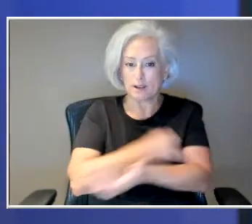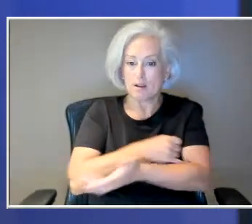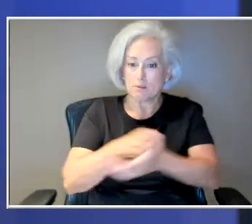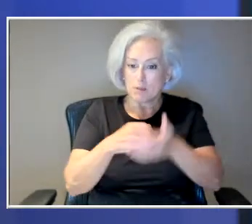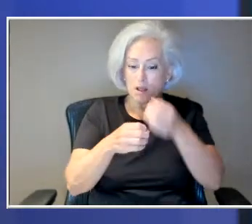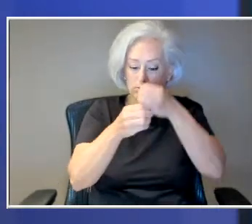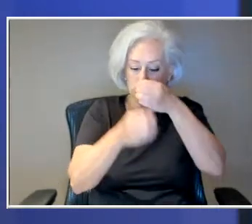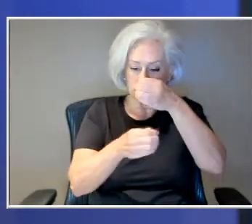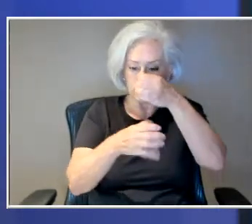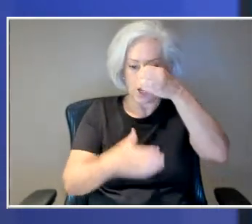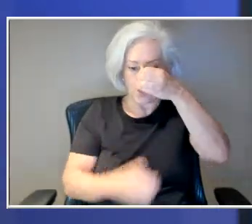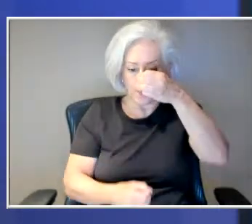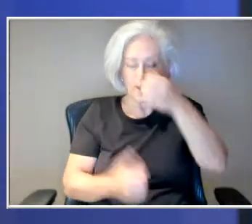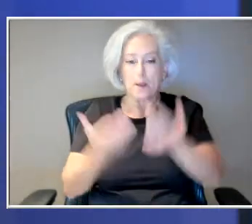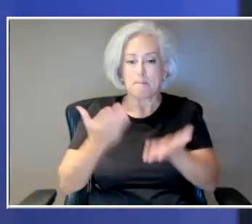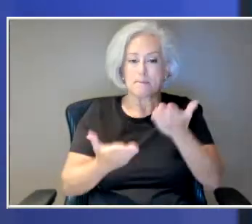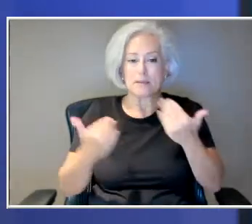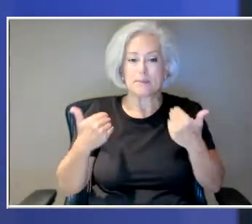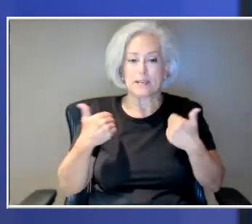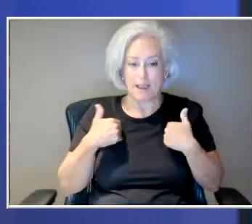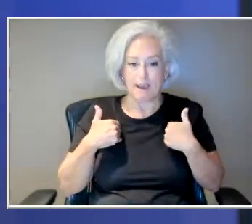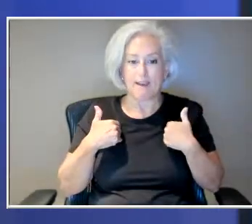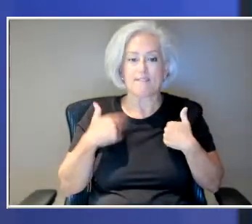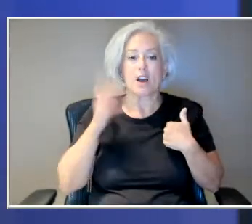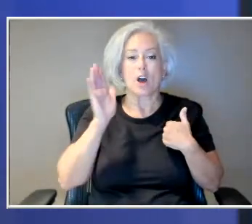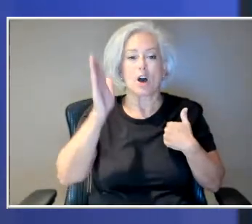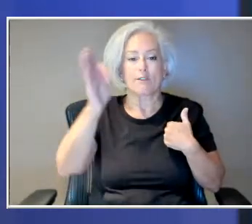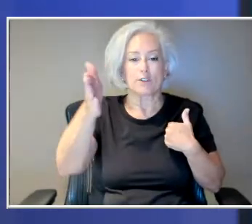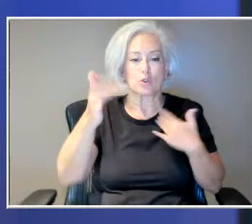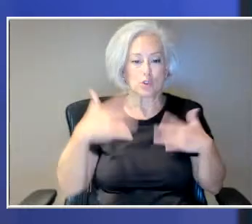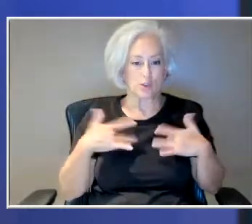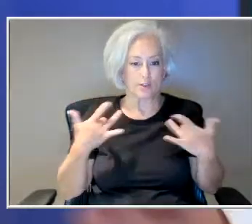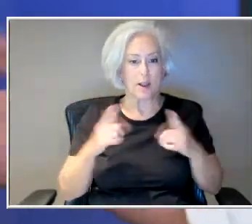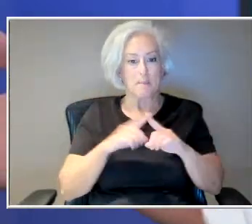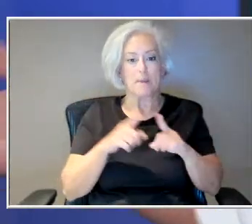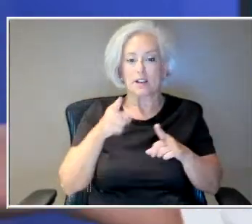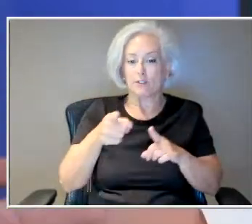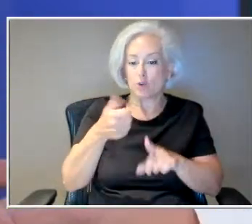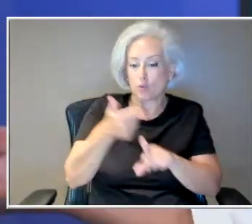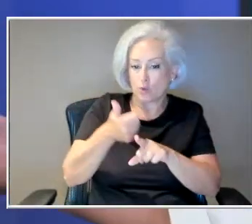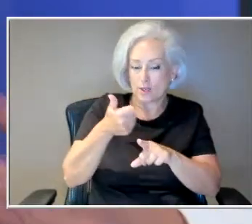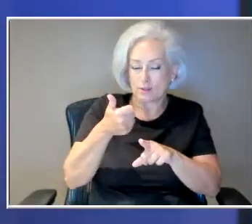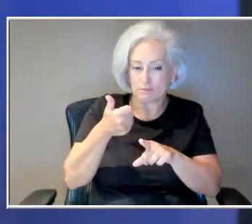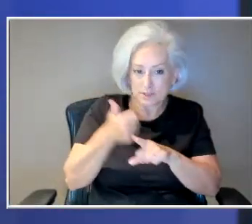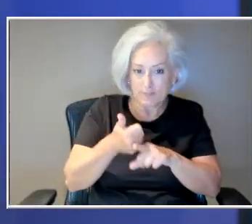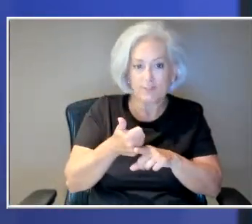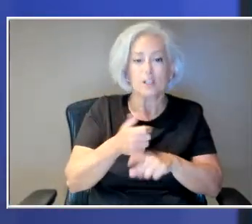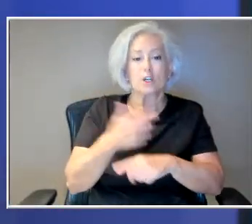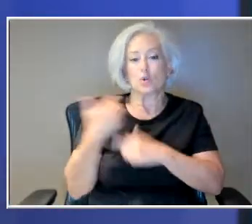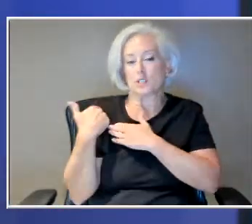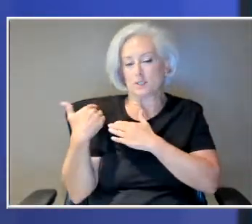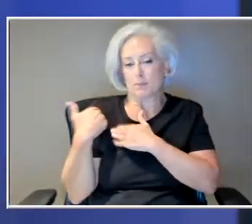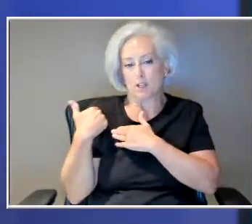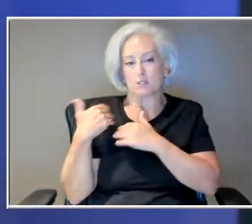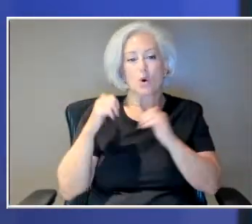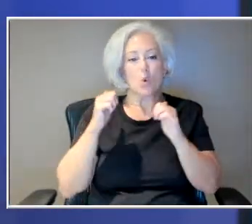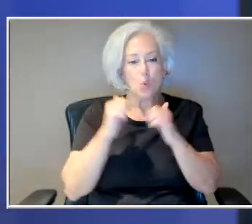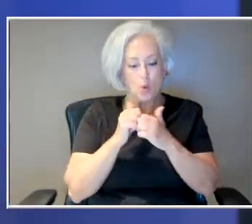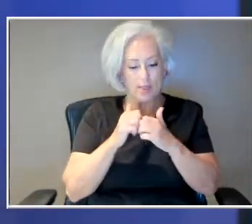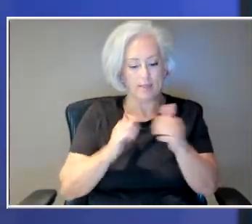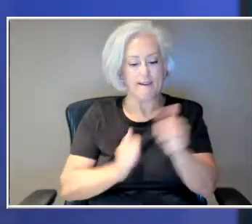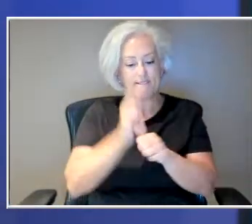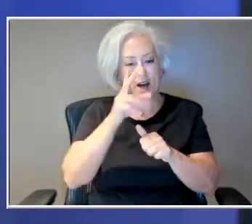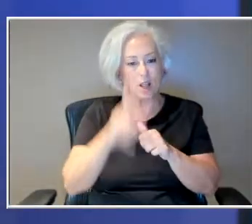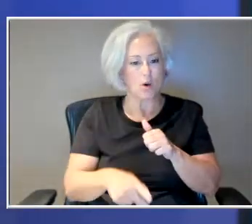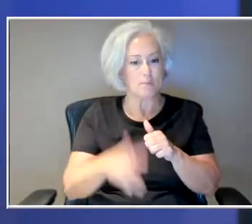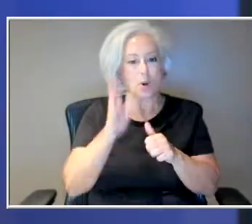have a future event. But if you are responsible with your follow-up, which I have no doubt about our connection, we will keep you in the clear.